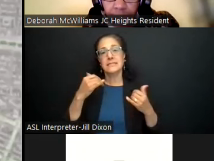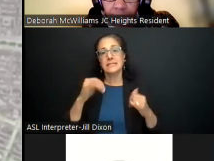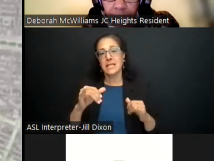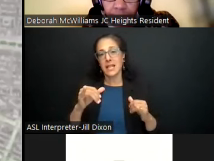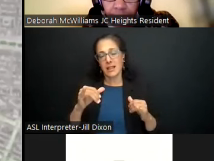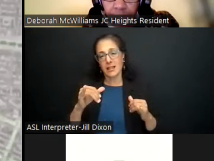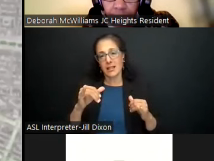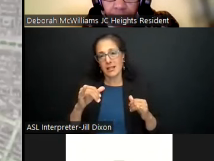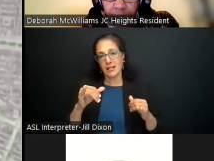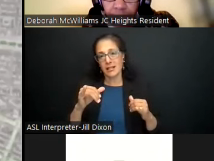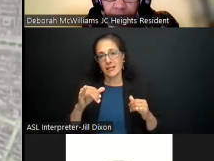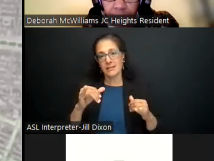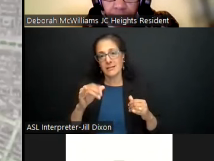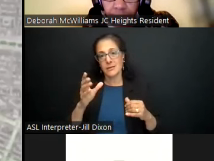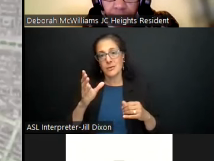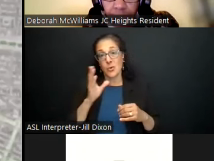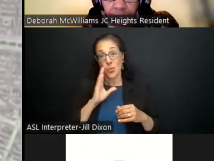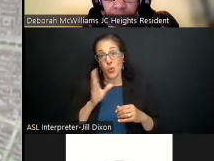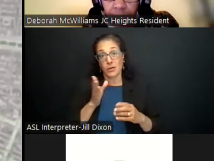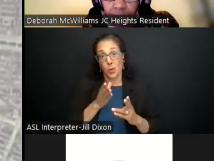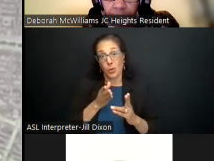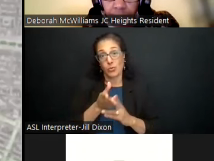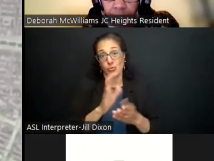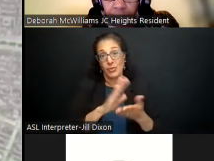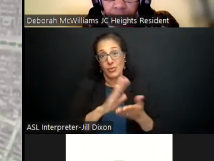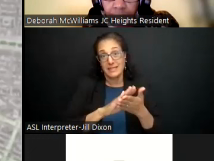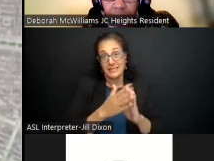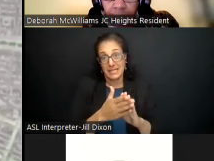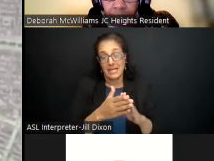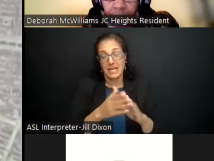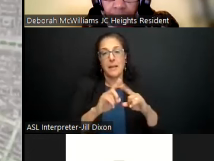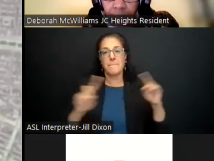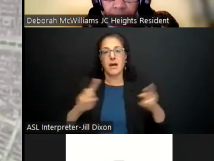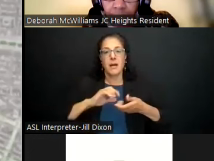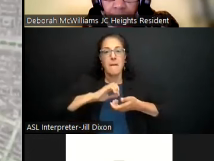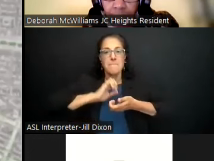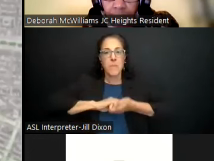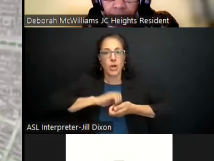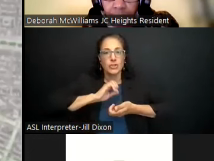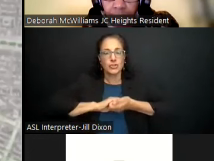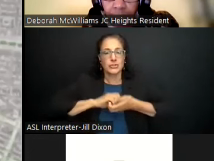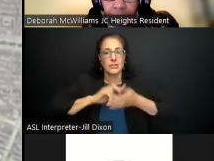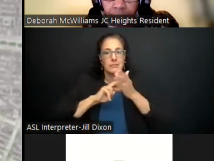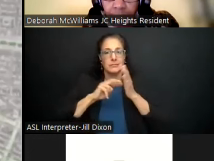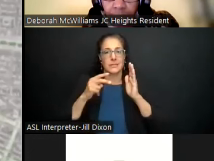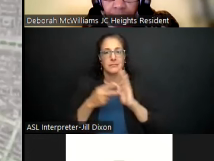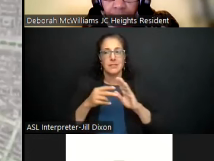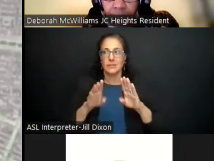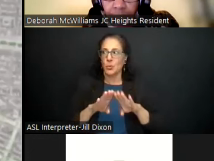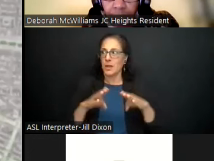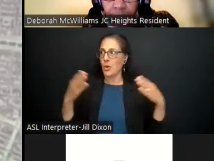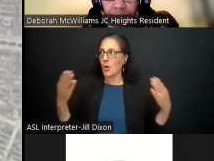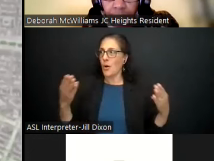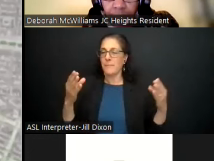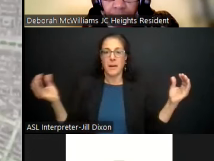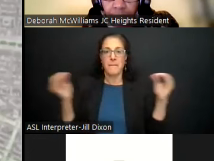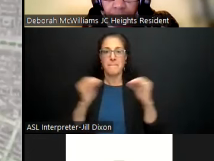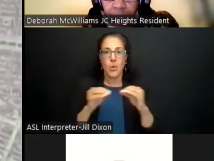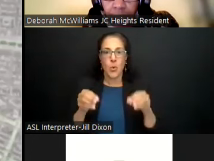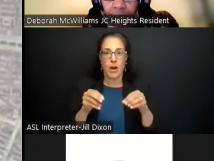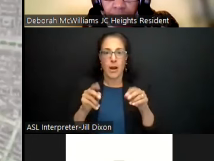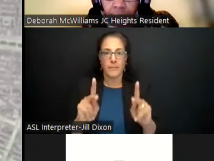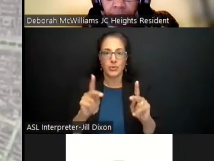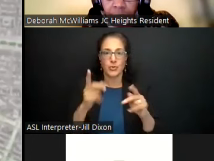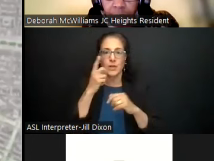essentially run through the city, but through these partnerships, we open up many more opportunities.